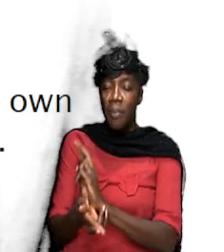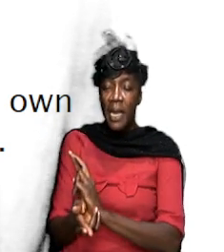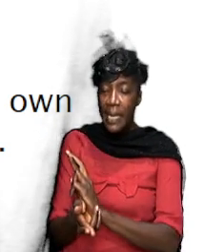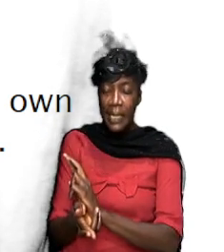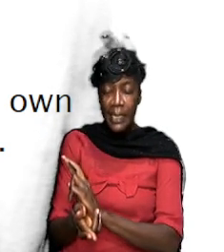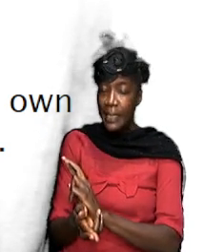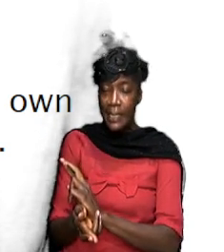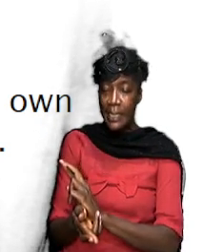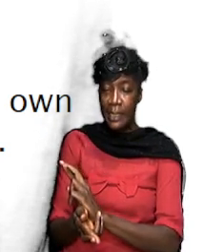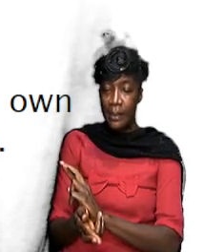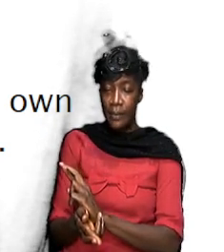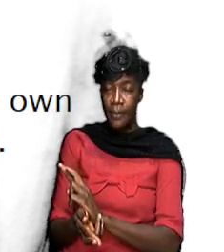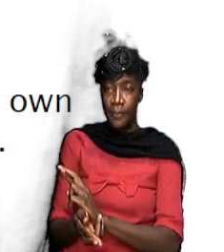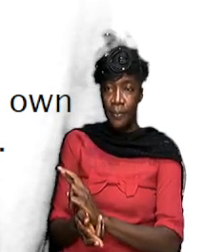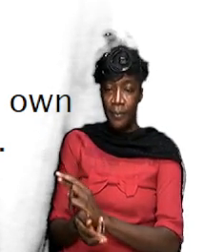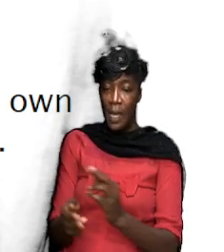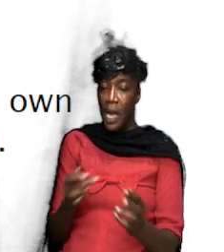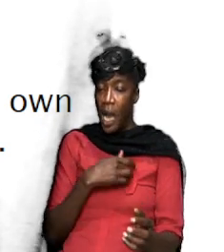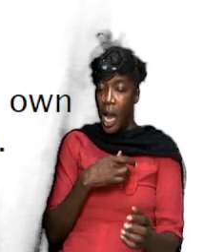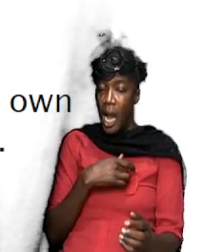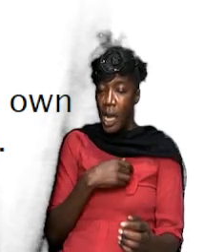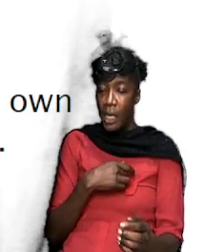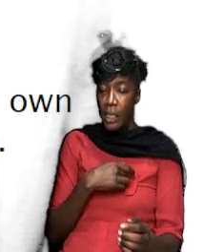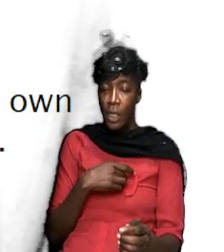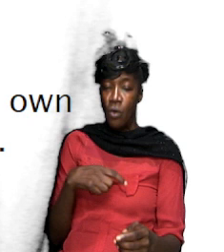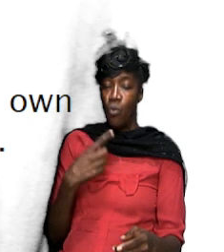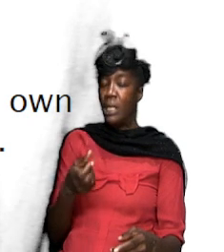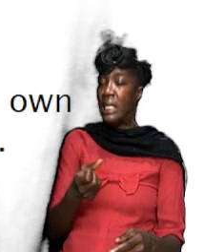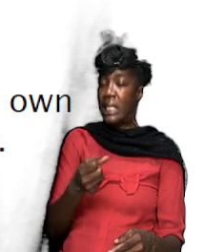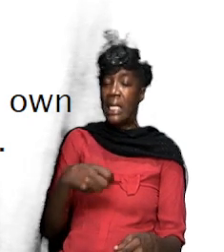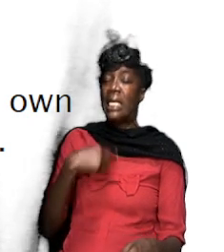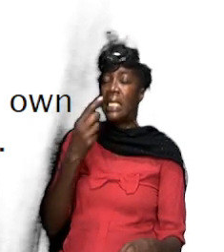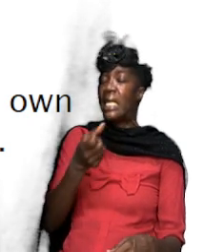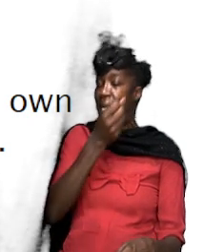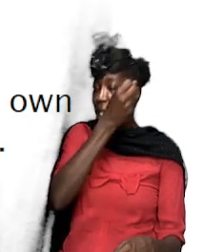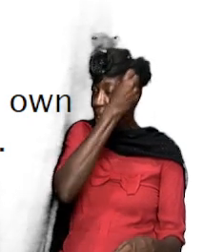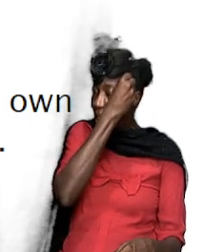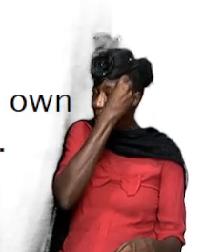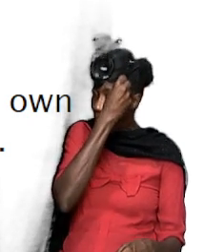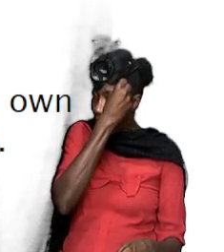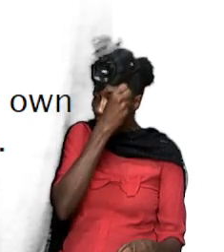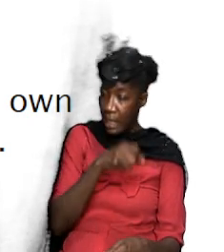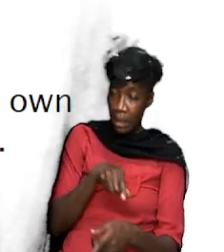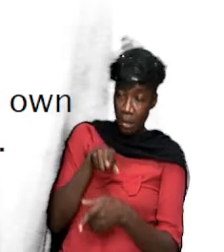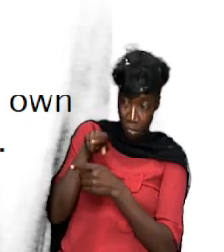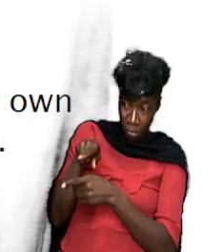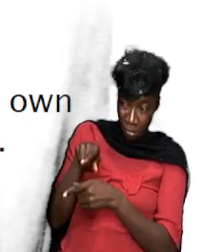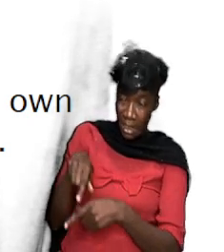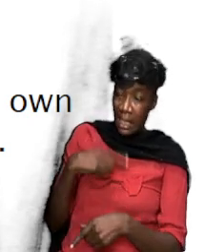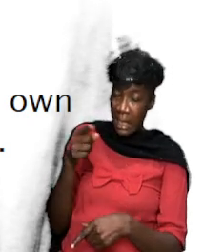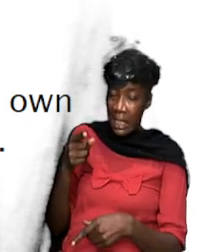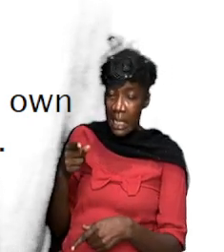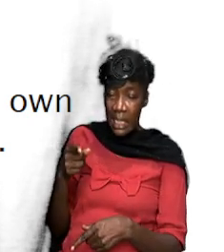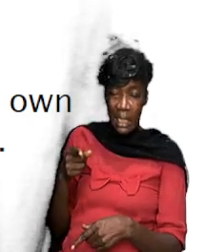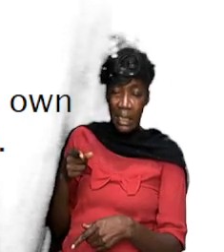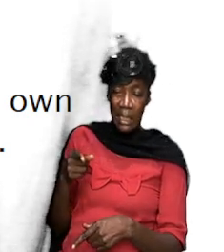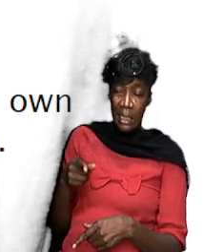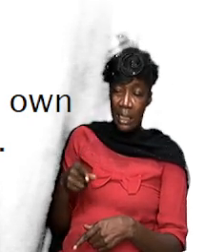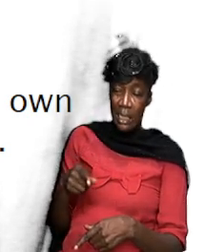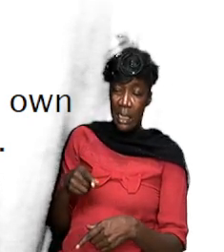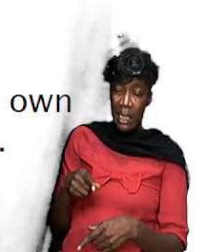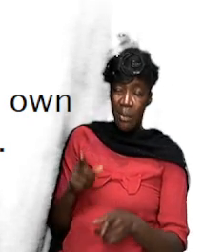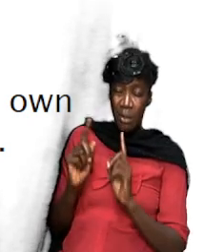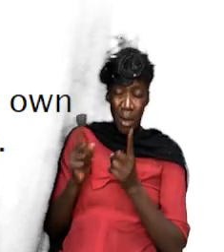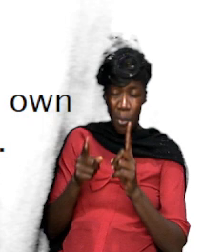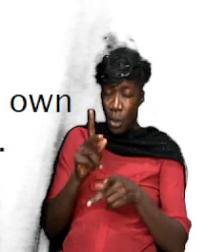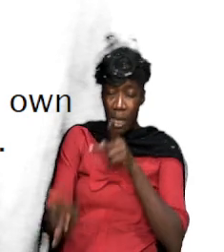accept his deed when it was pointed out to Saul that, look here, this is what you did. Saul blamed the people, and we're going to get into all of it, and we're going